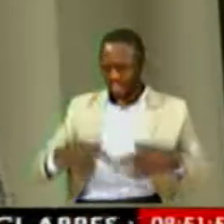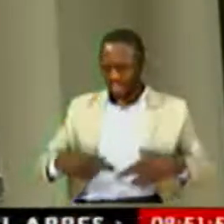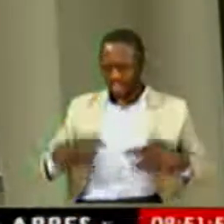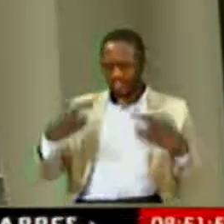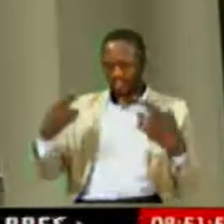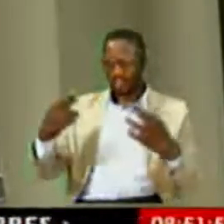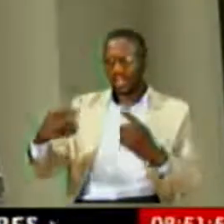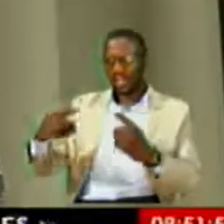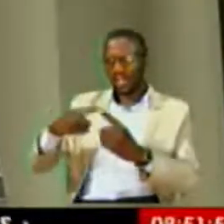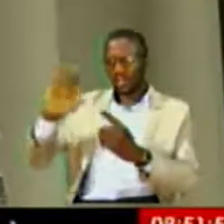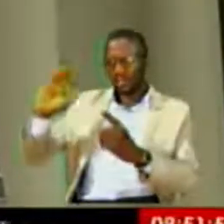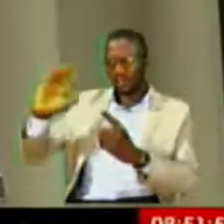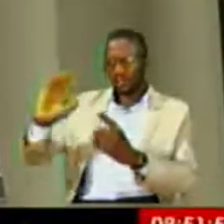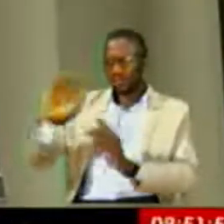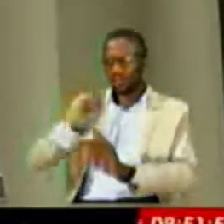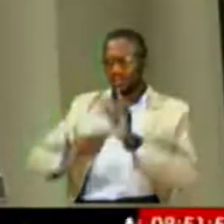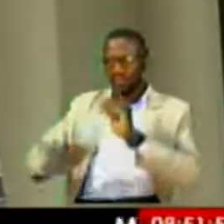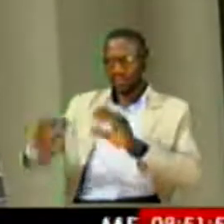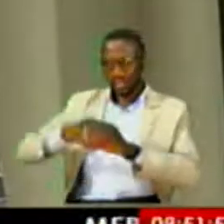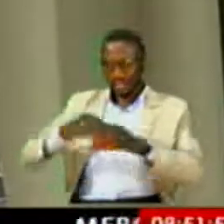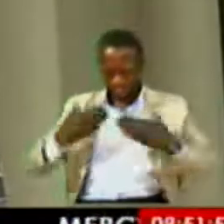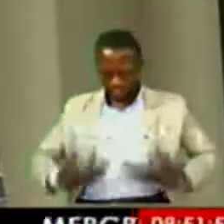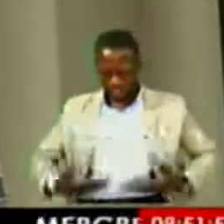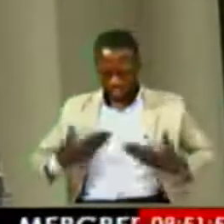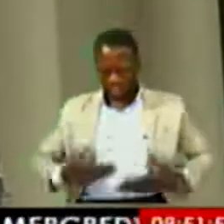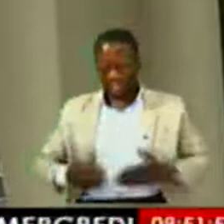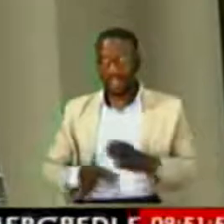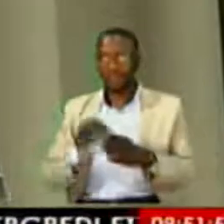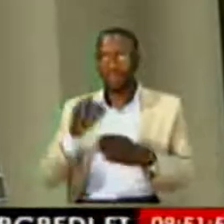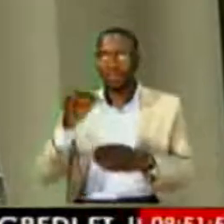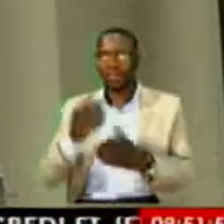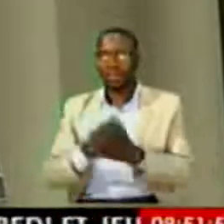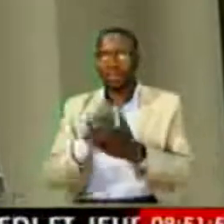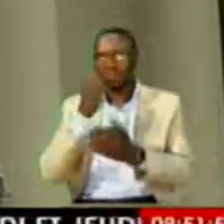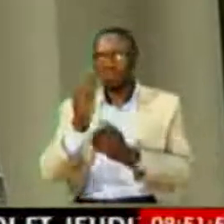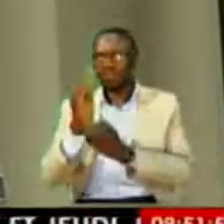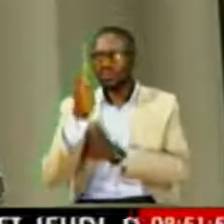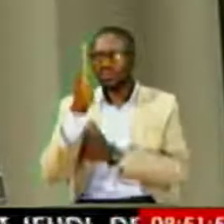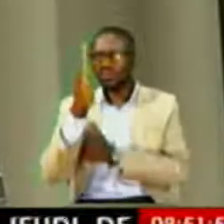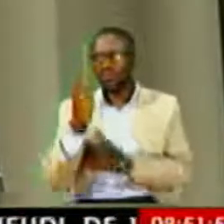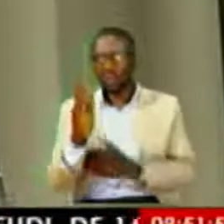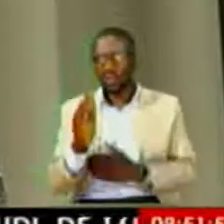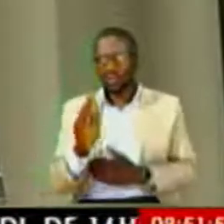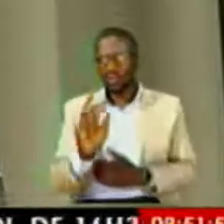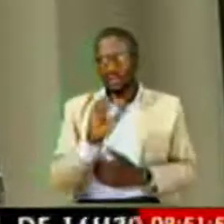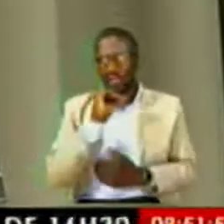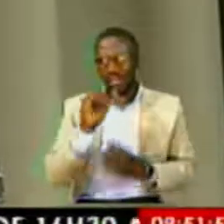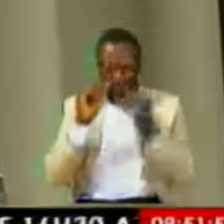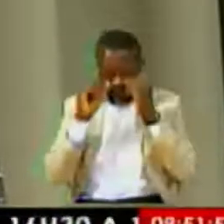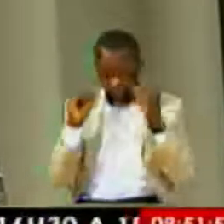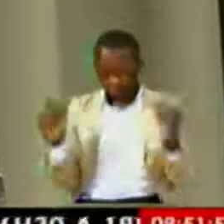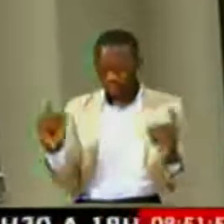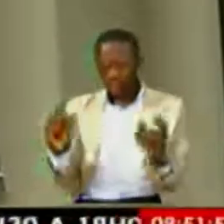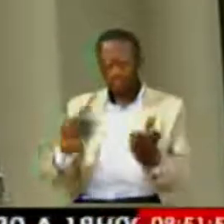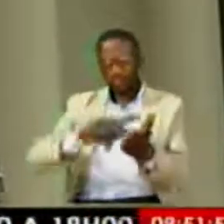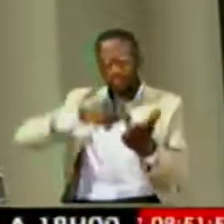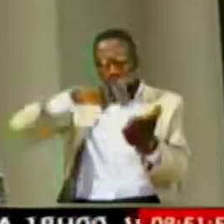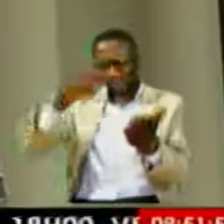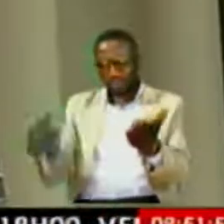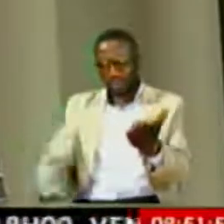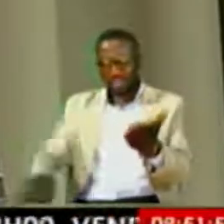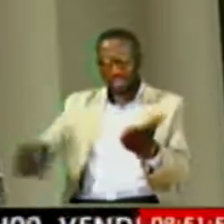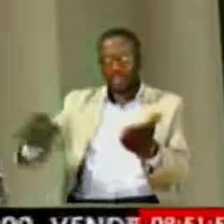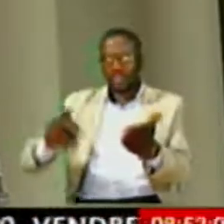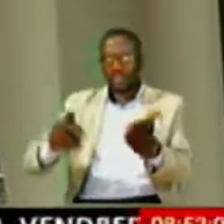body. Amen. Amen. Dieu n'était pas surpris de la chute qu'il y a eu dans le jardin d'Eden. God was